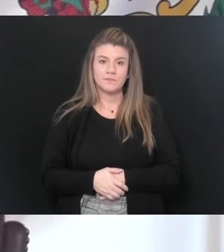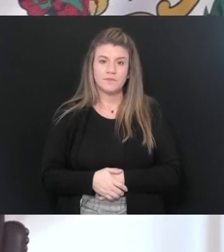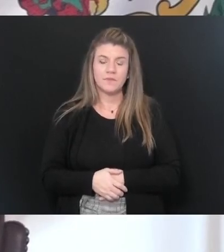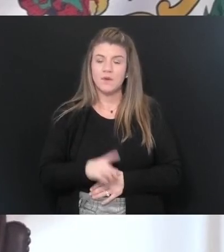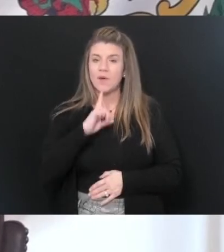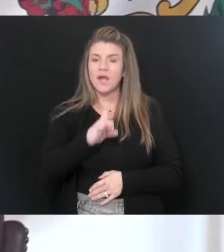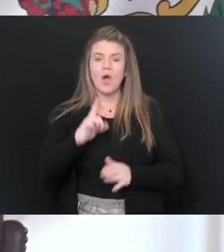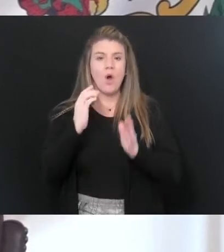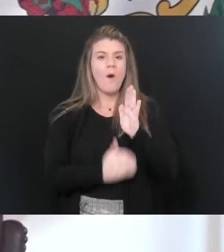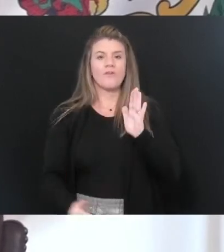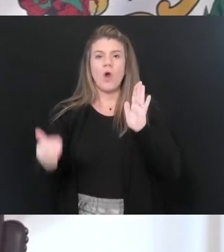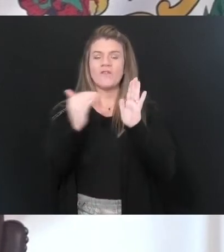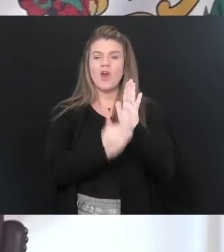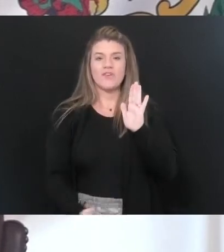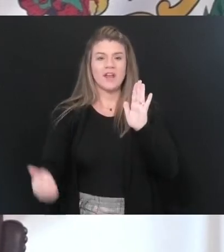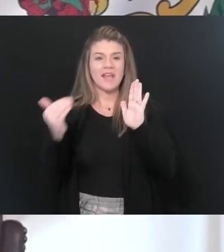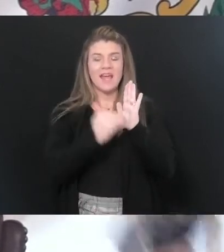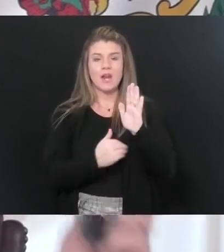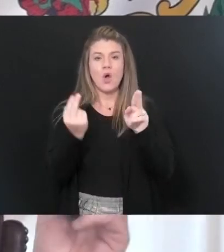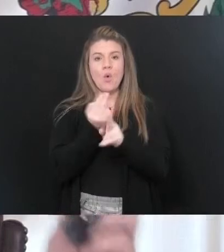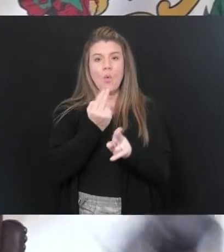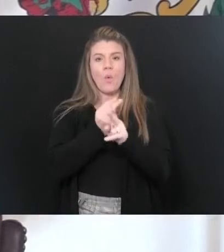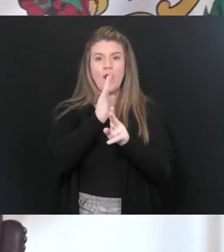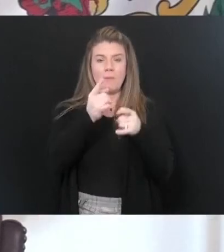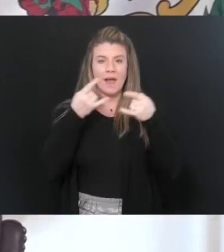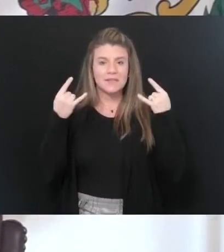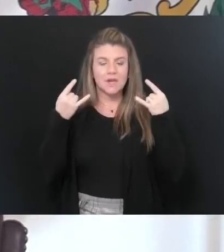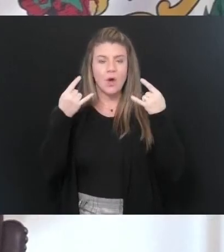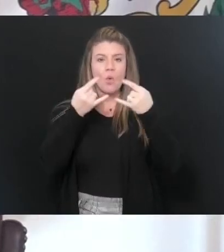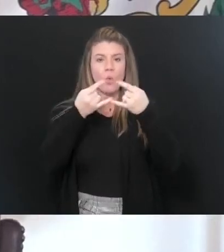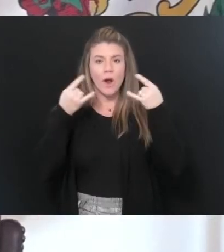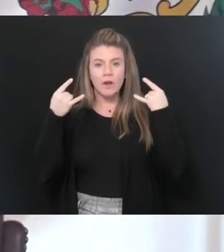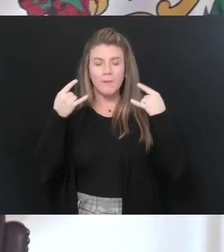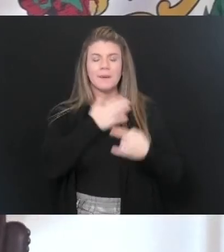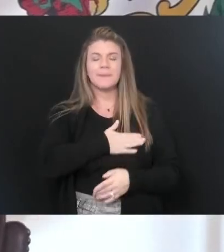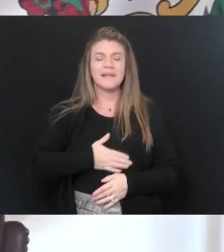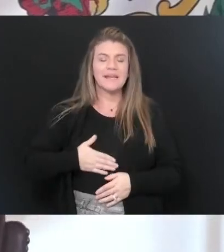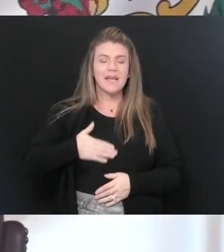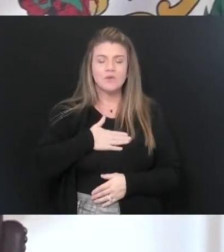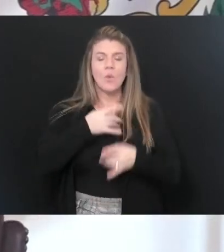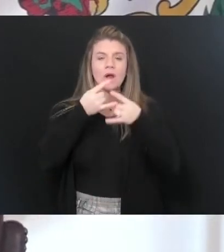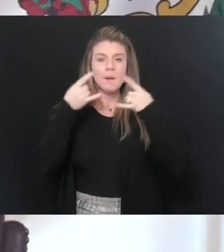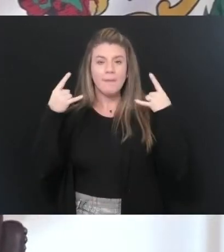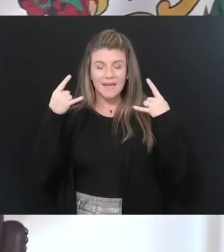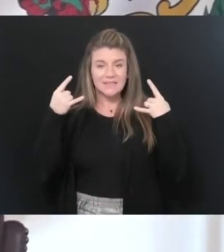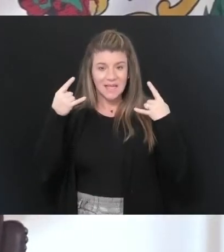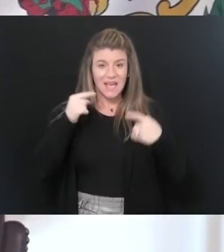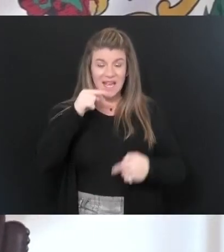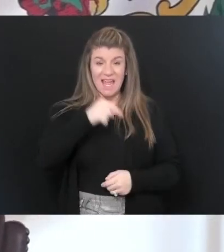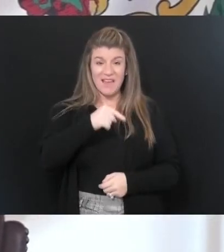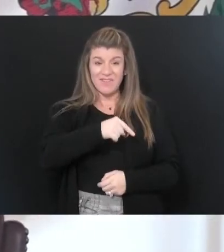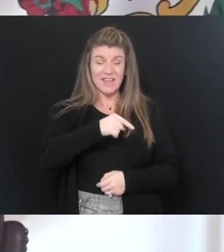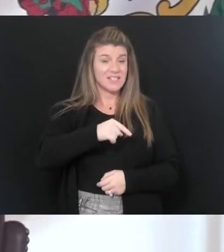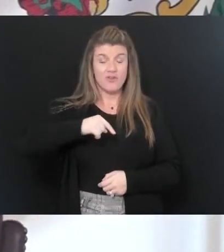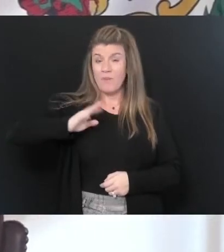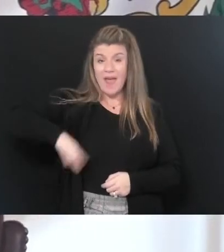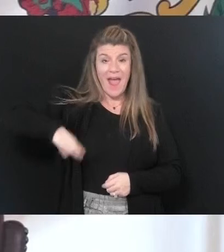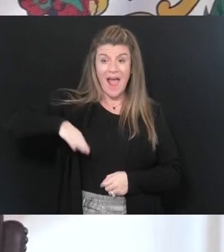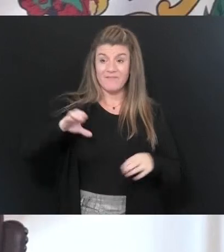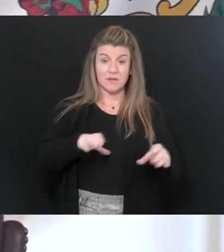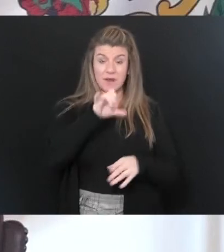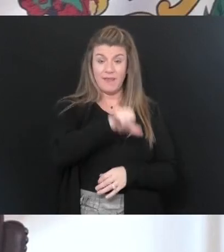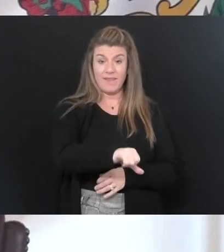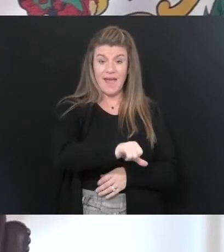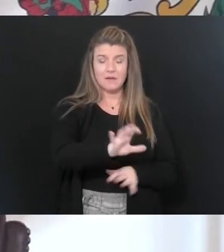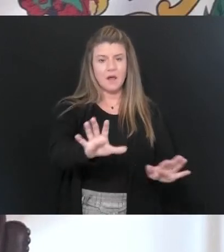Over and over and over, I tell you, wear your mask, please wear your mask. If we had not done this,